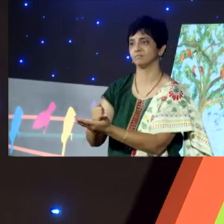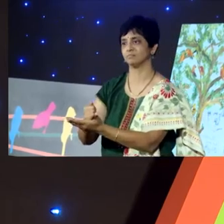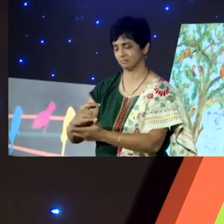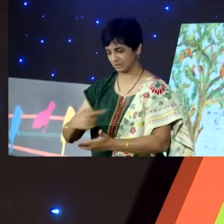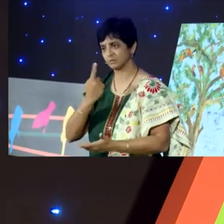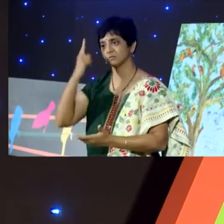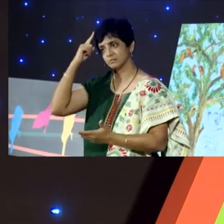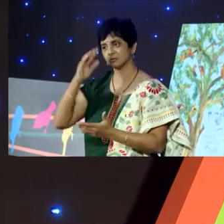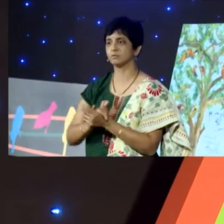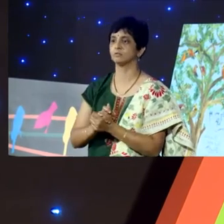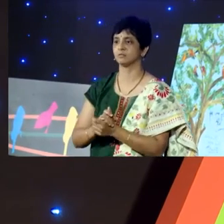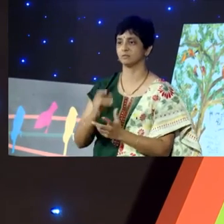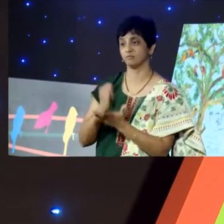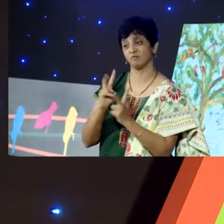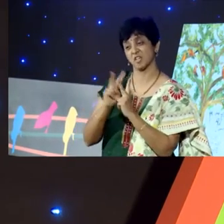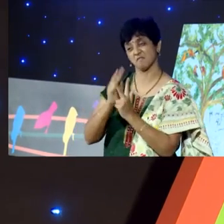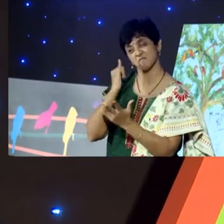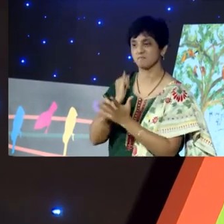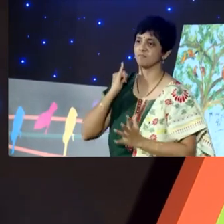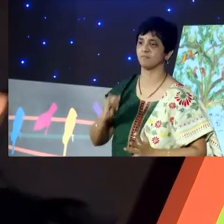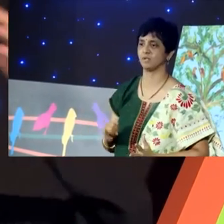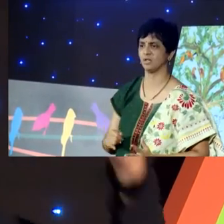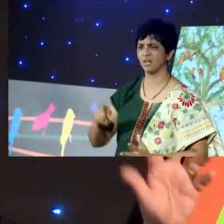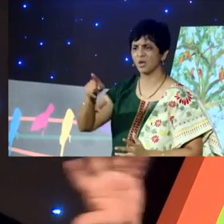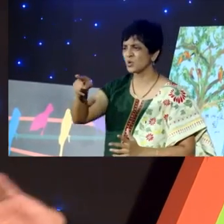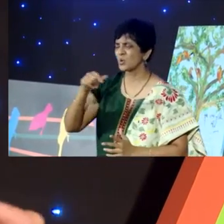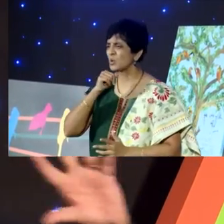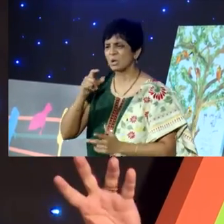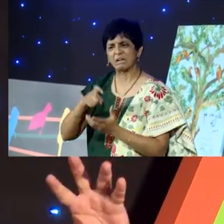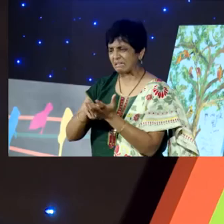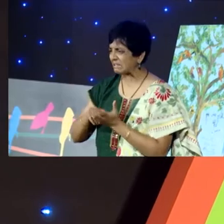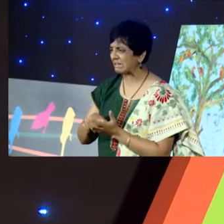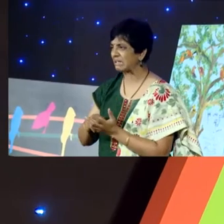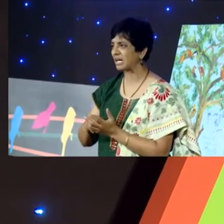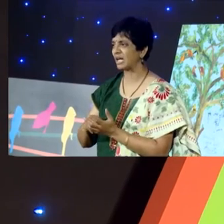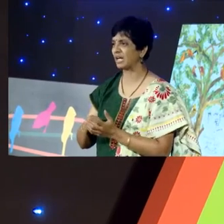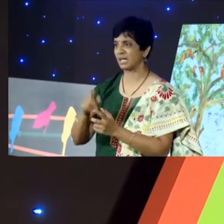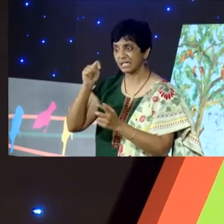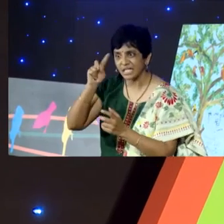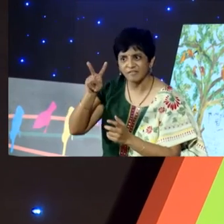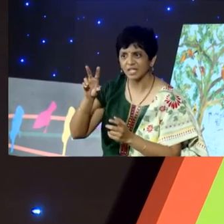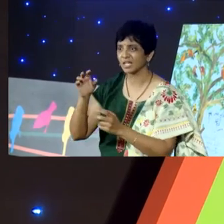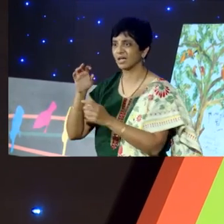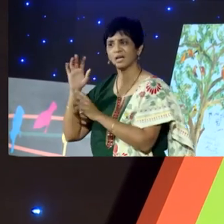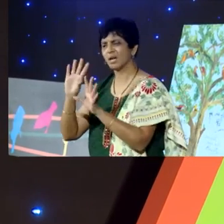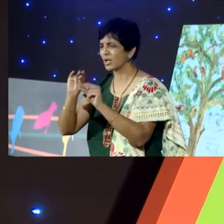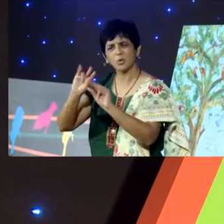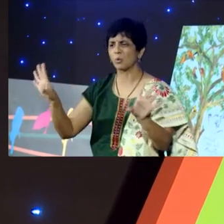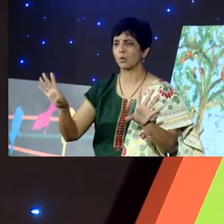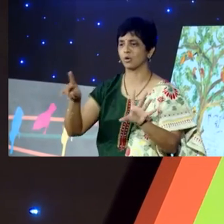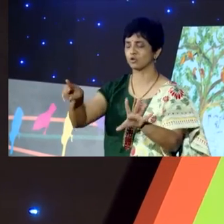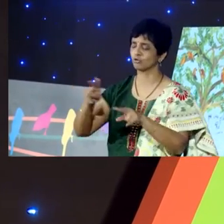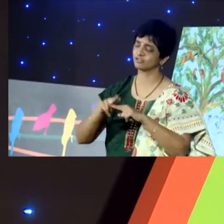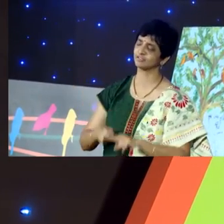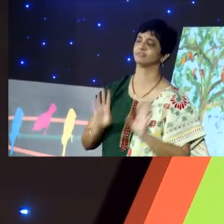TV, you don't need a radio, you don't need a screen, you don't need anything, you just need your mind. Because you can sit in